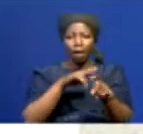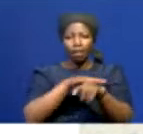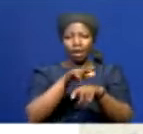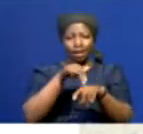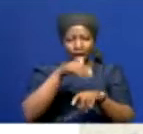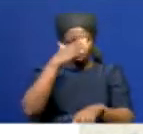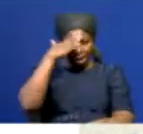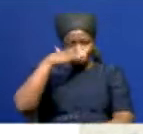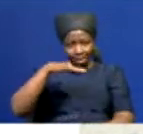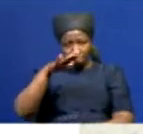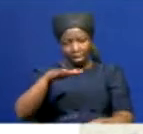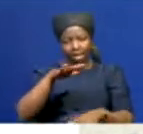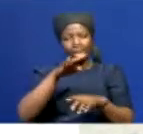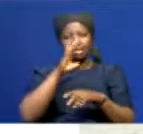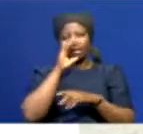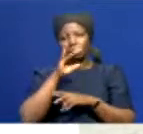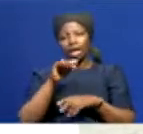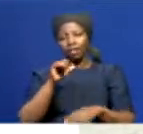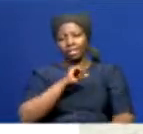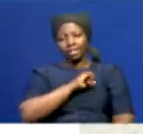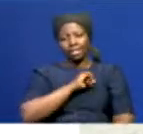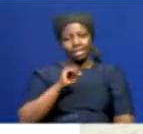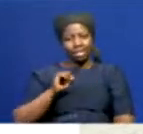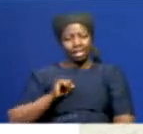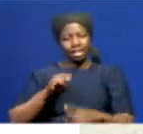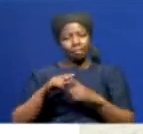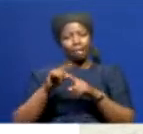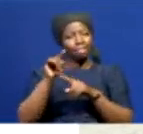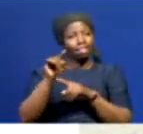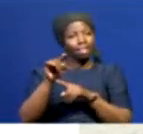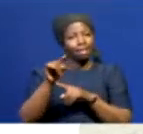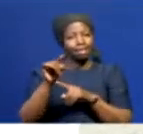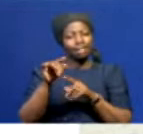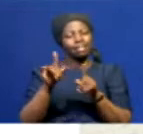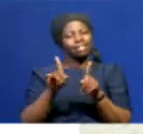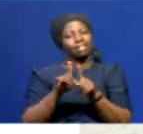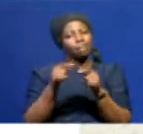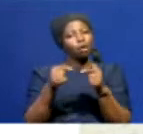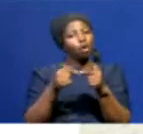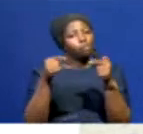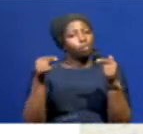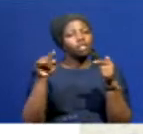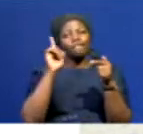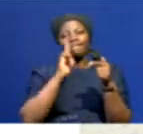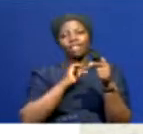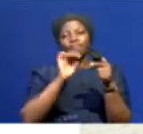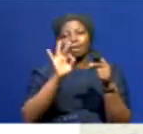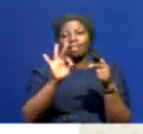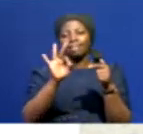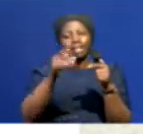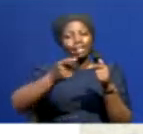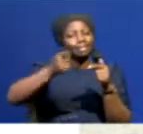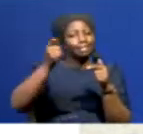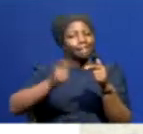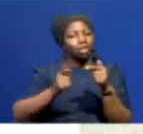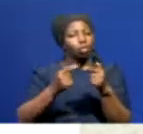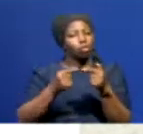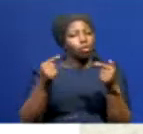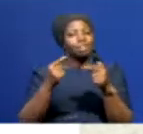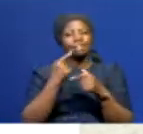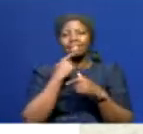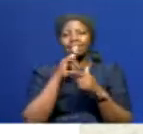Speaker of the Senate, but that also have been declined by the three-judge bench, and the bench have said that it will